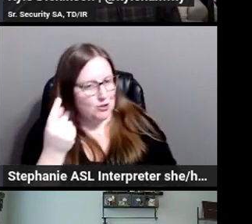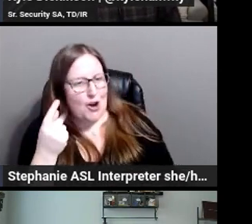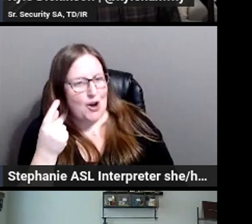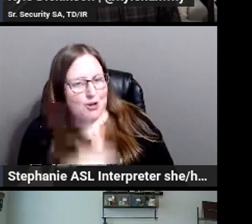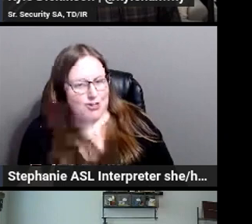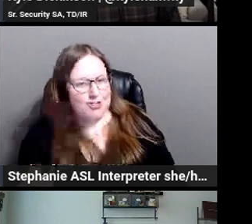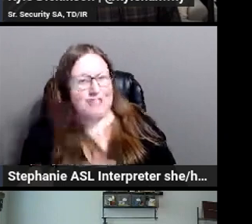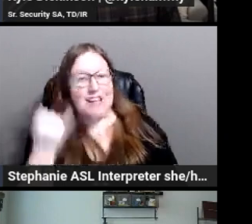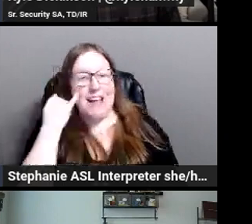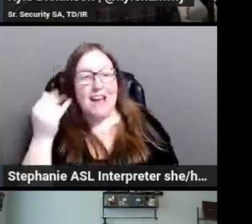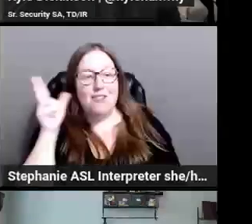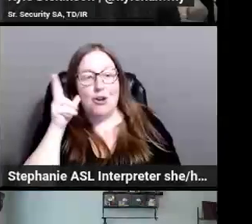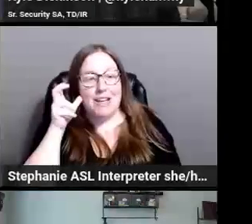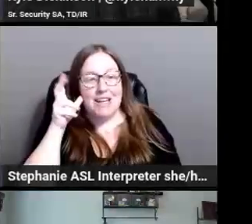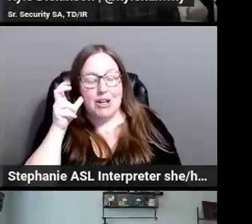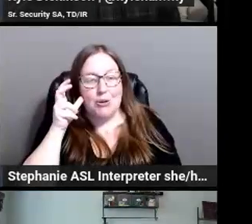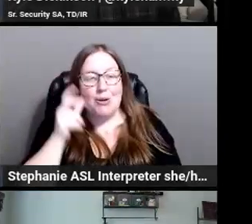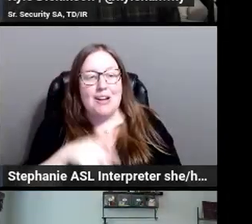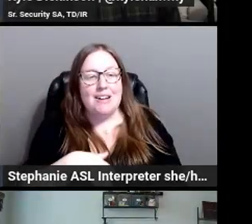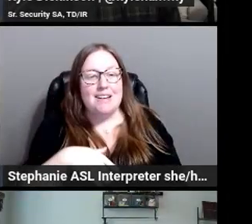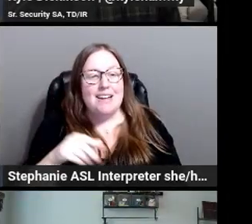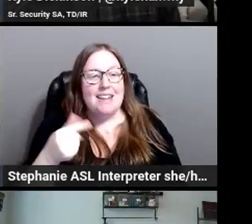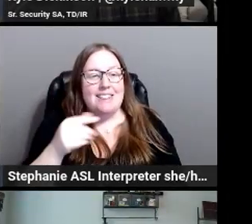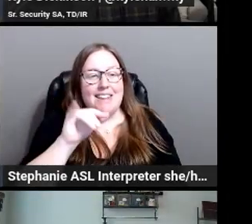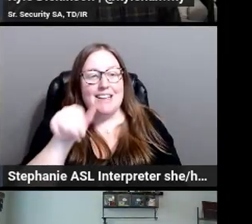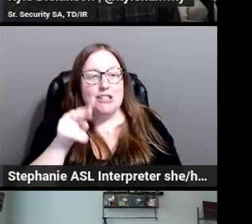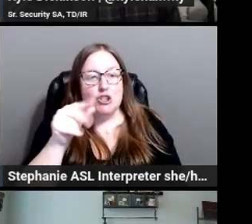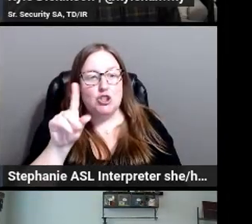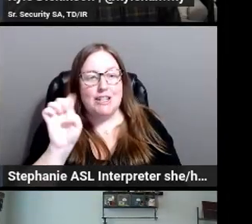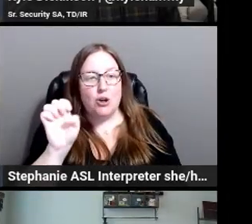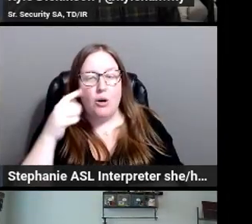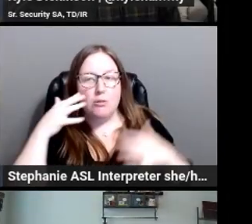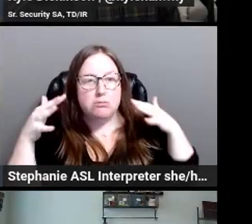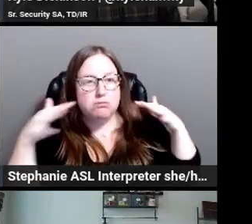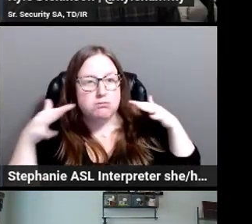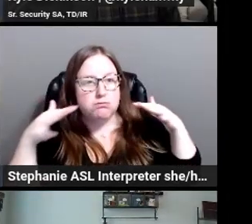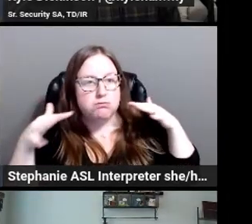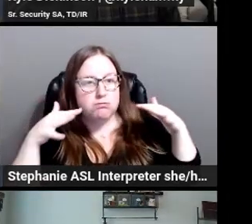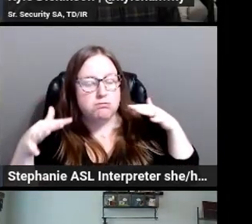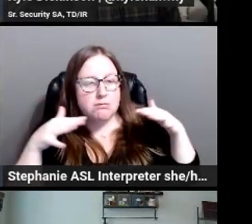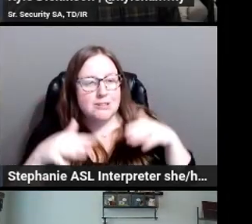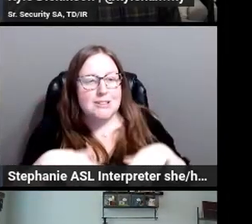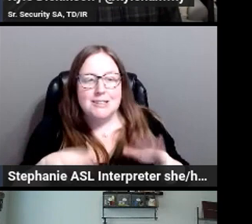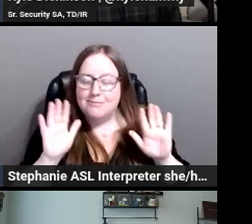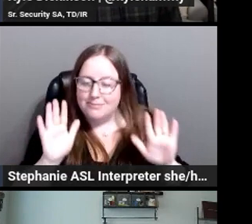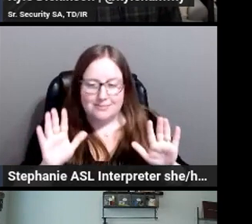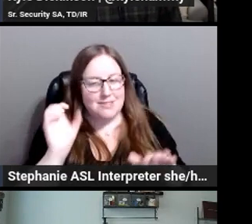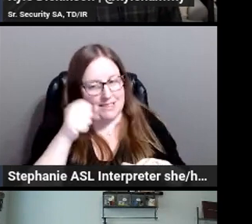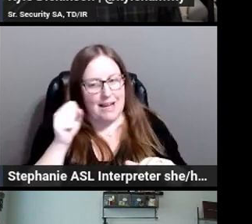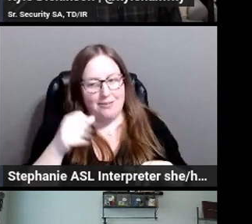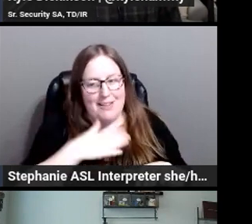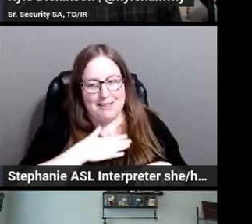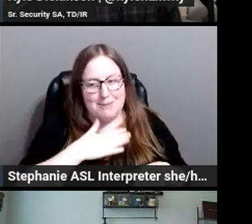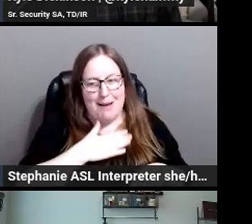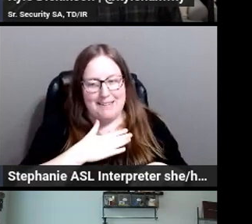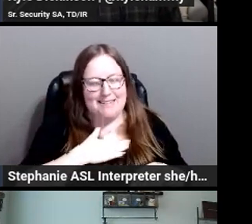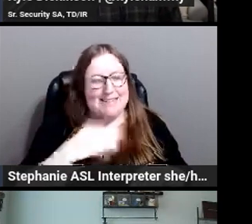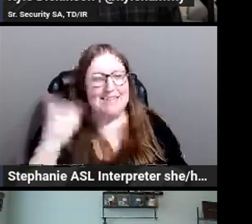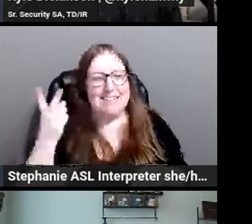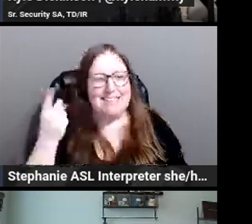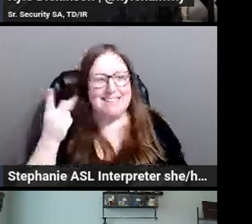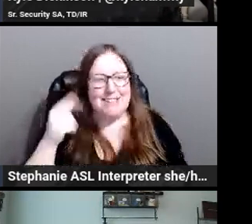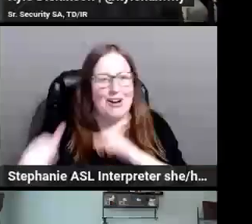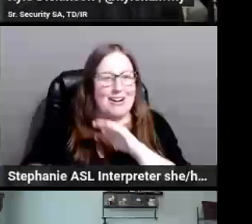If you're hearing the jingling in the background, that's my son having a great time. That's why the dog is hiding in